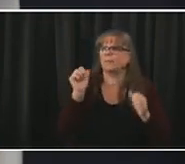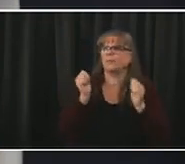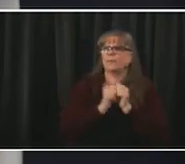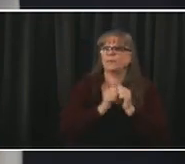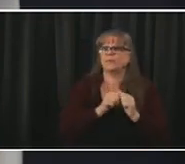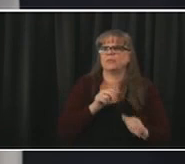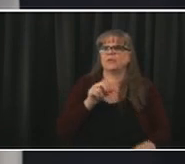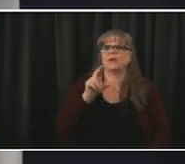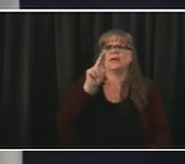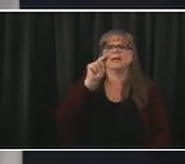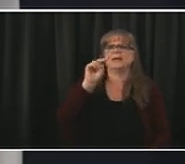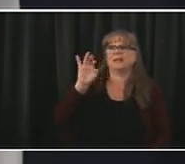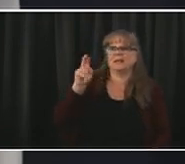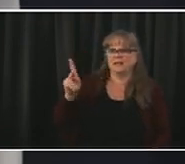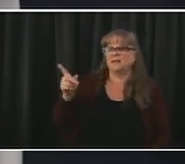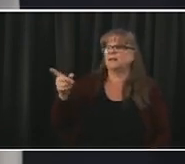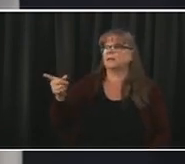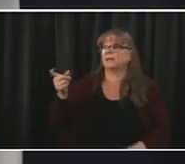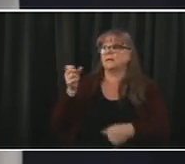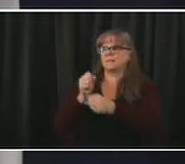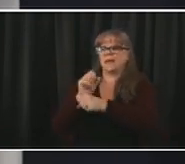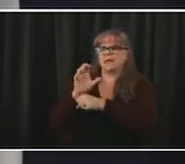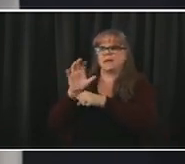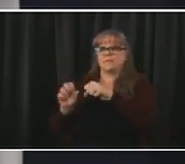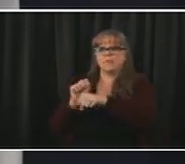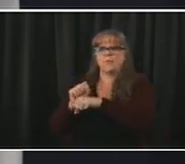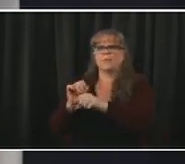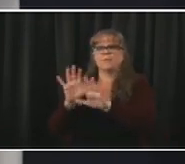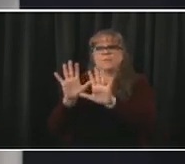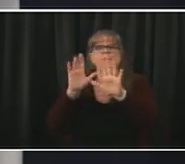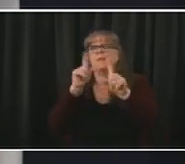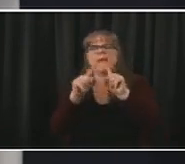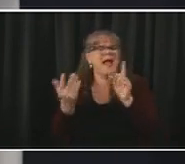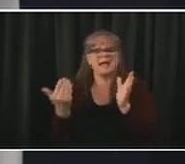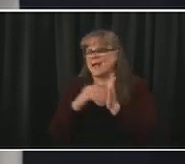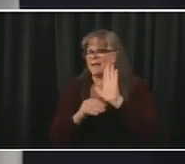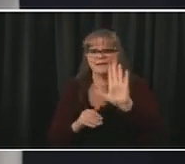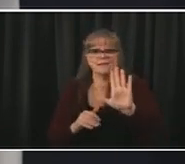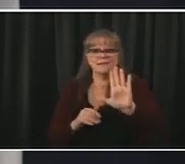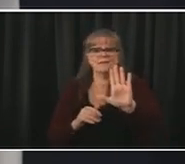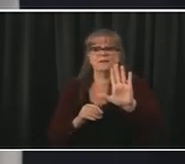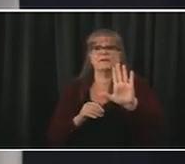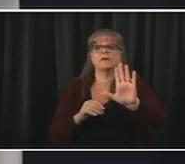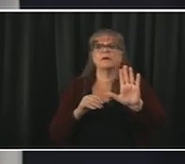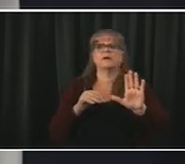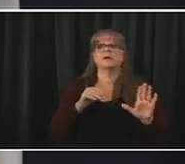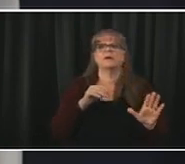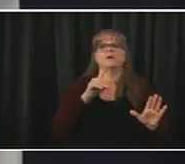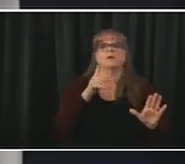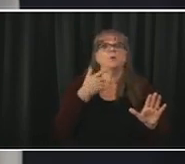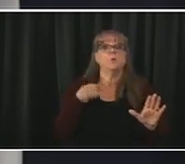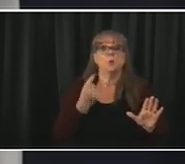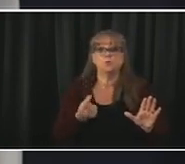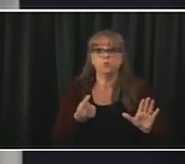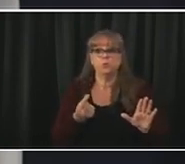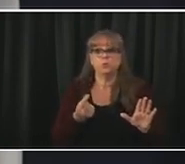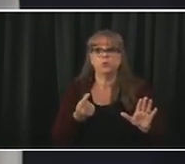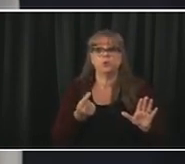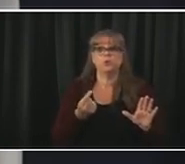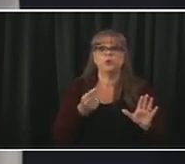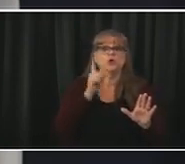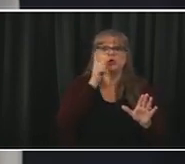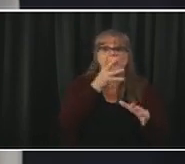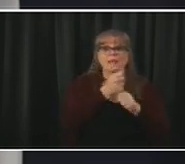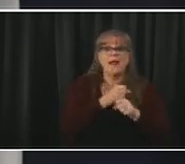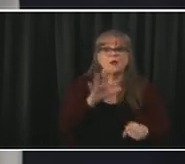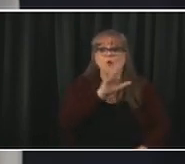So plenty of opportunities. But the key thing to know is all you're doing by going through all this effort is, you might get one a little bit earlier, 3-4